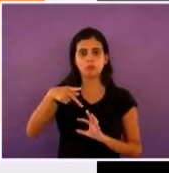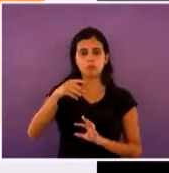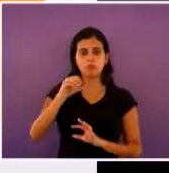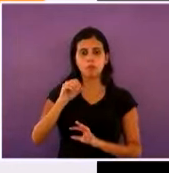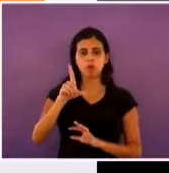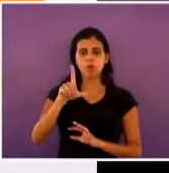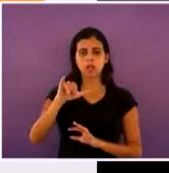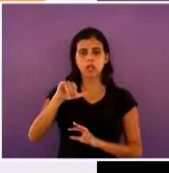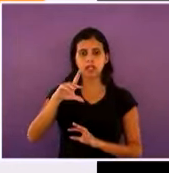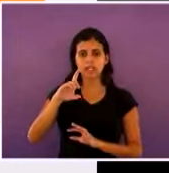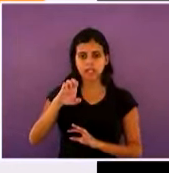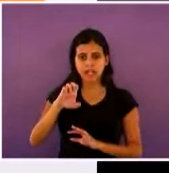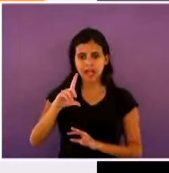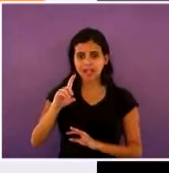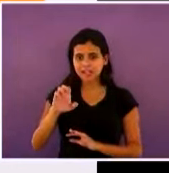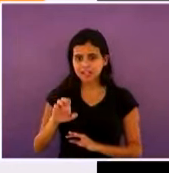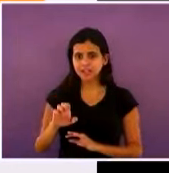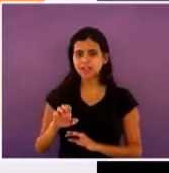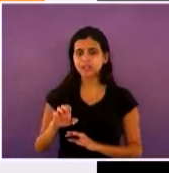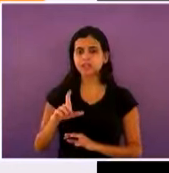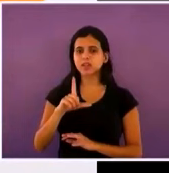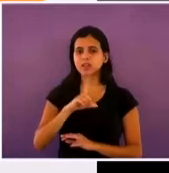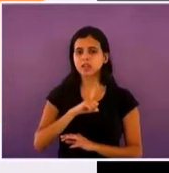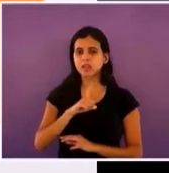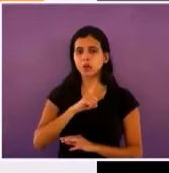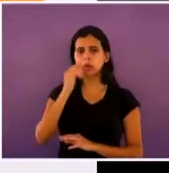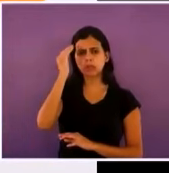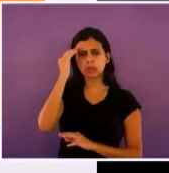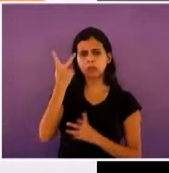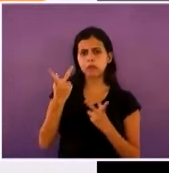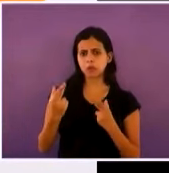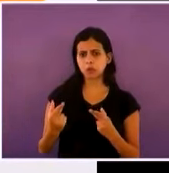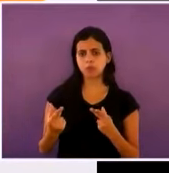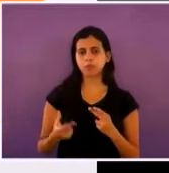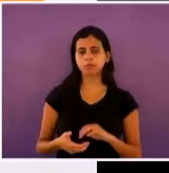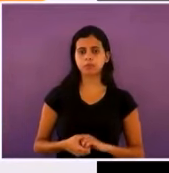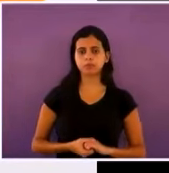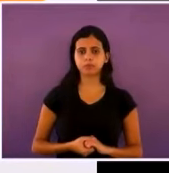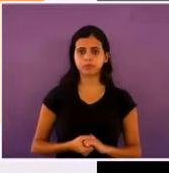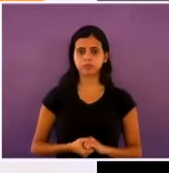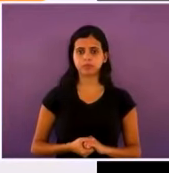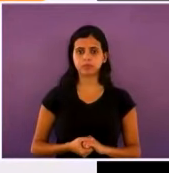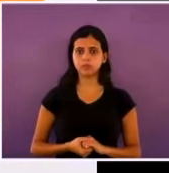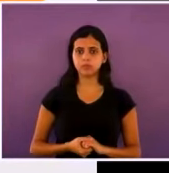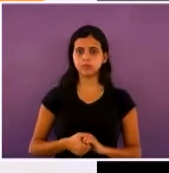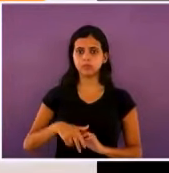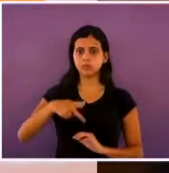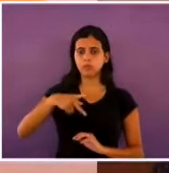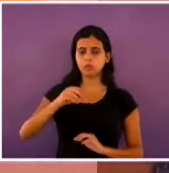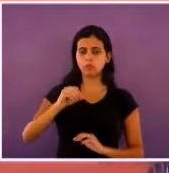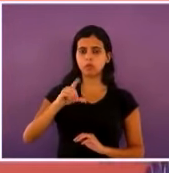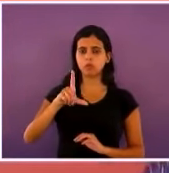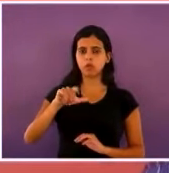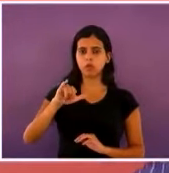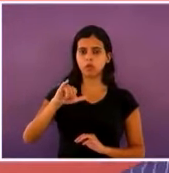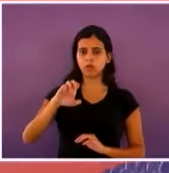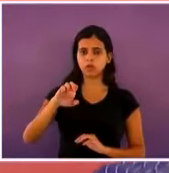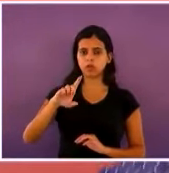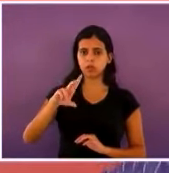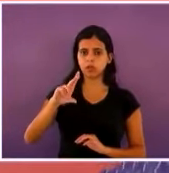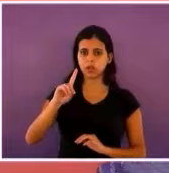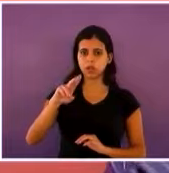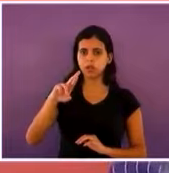a geometrical figure that is irregular, made of different angles. Um poliedro é uma figura